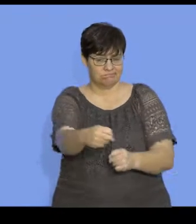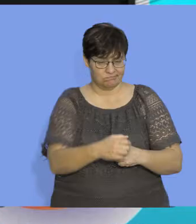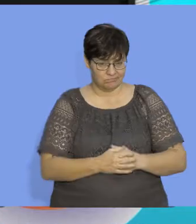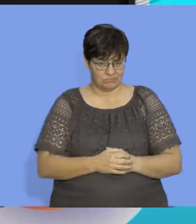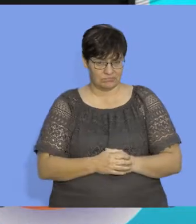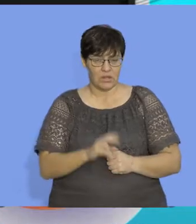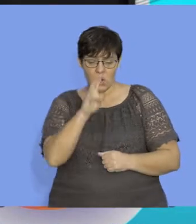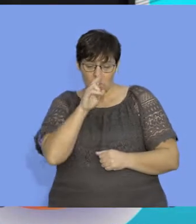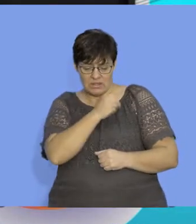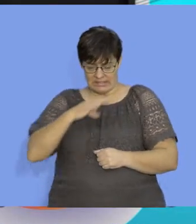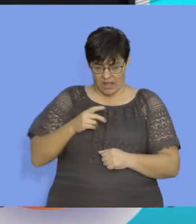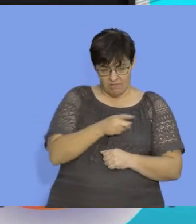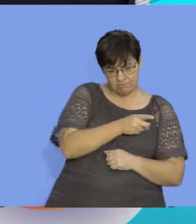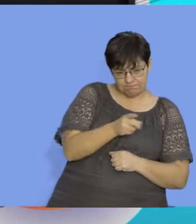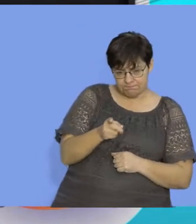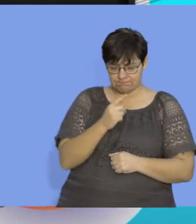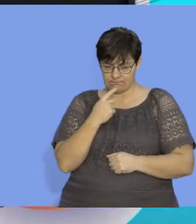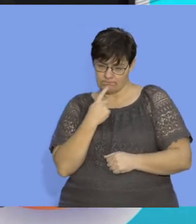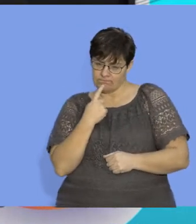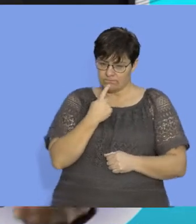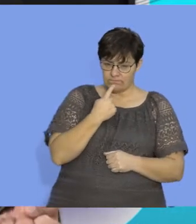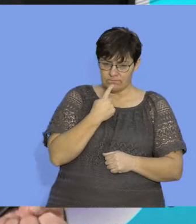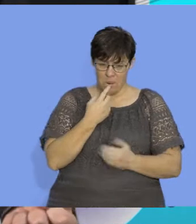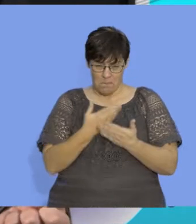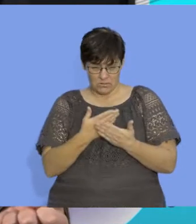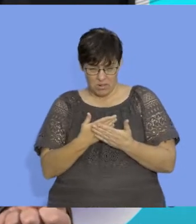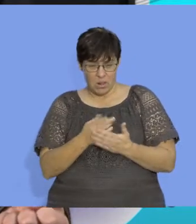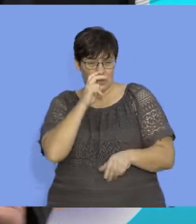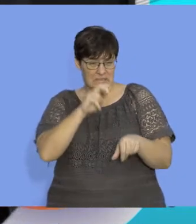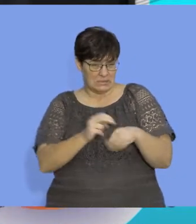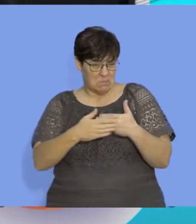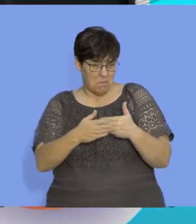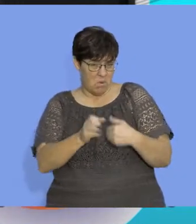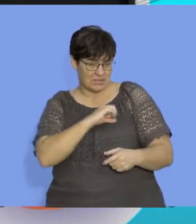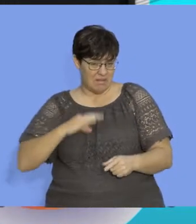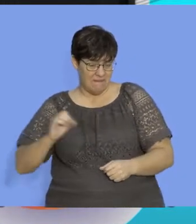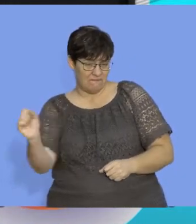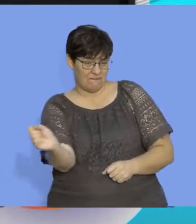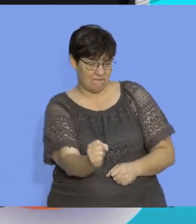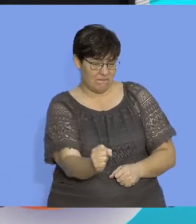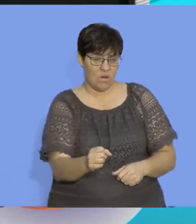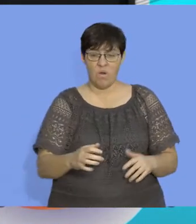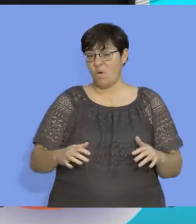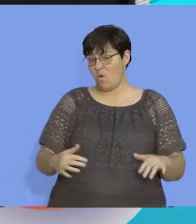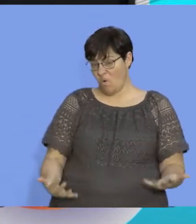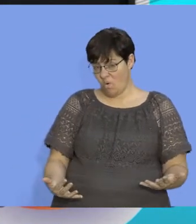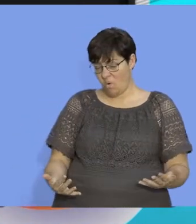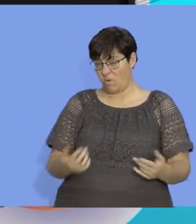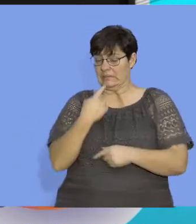staffing complement. Would it be possible to hire more staff? Or, on the